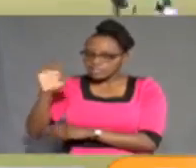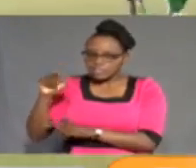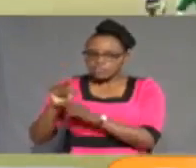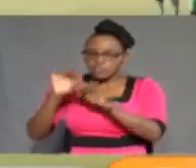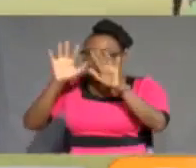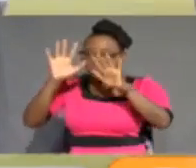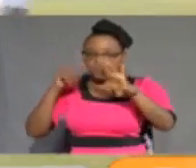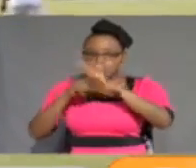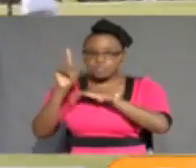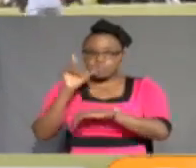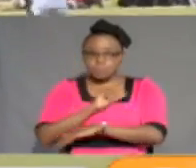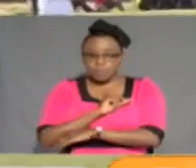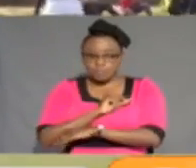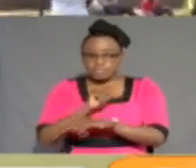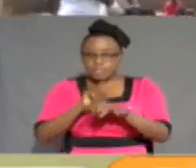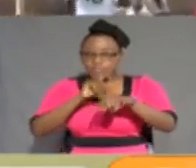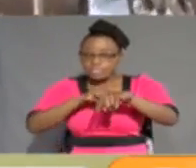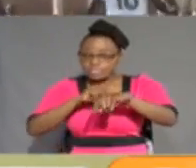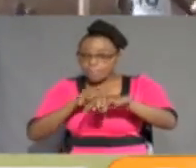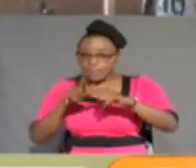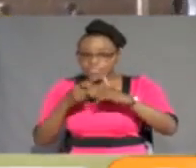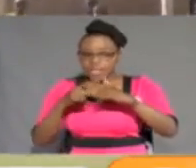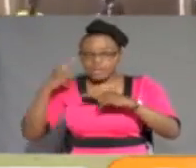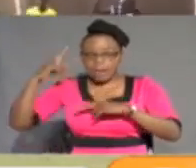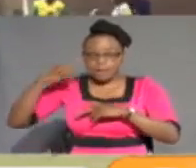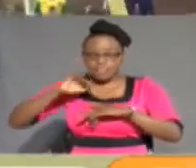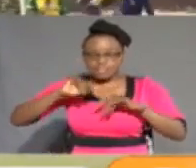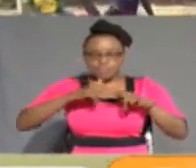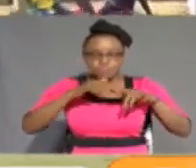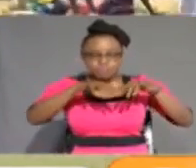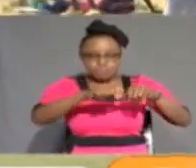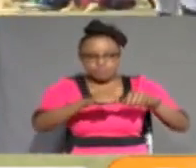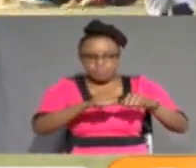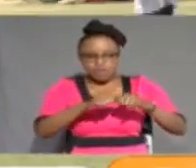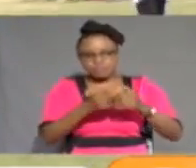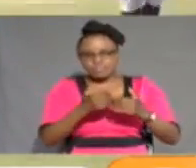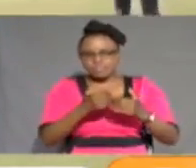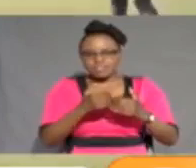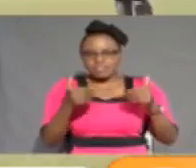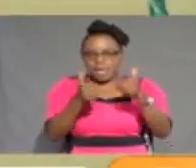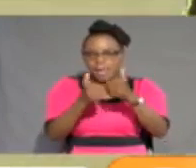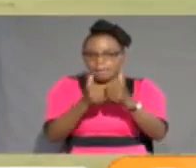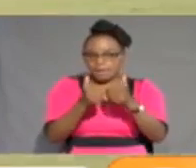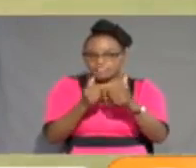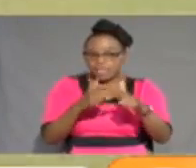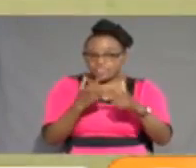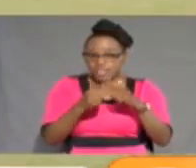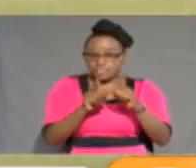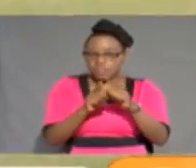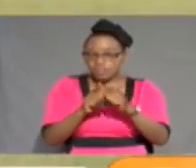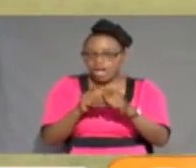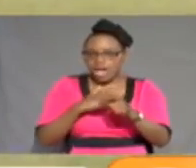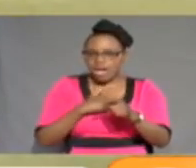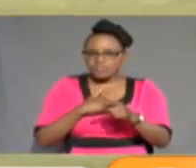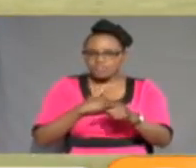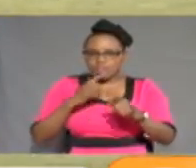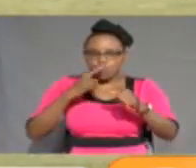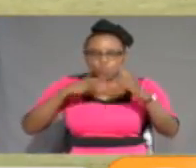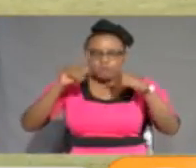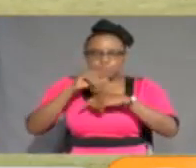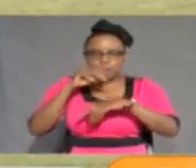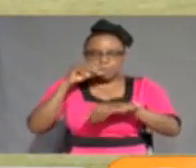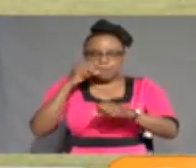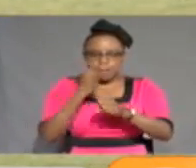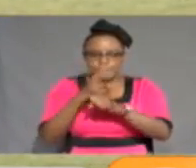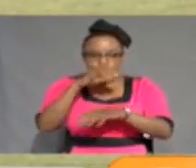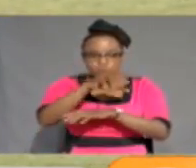important goal. After the halftime break, the Mathare side dominated the better part of the match, and the pressure paid off as they won a penalty